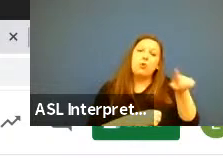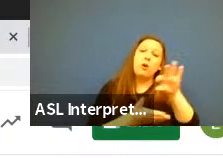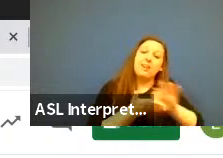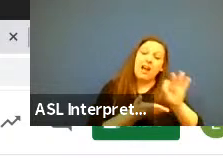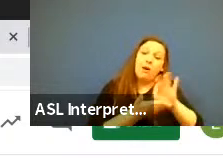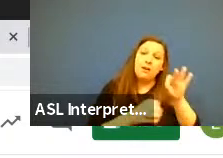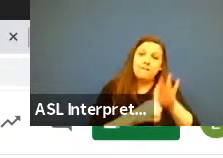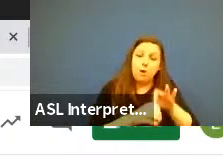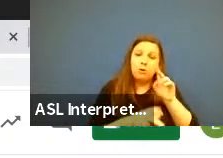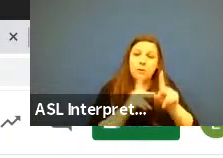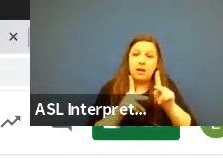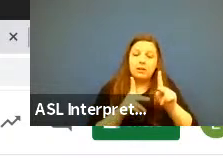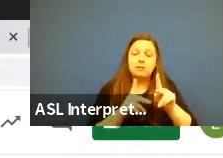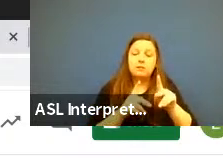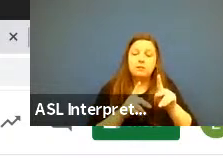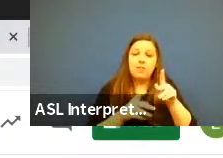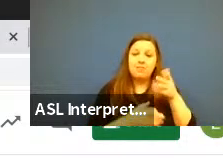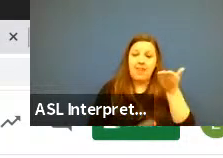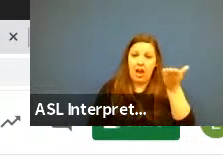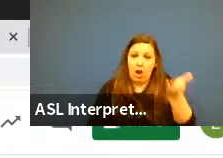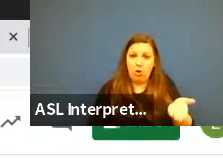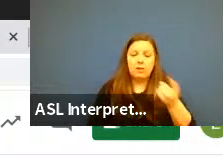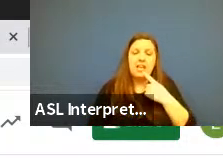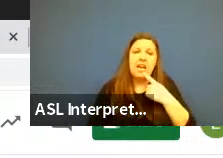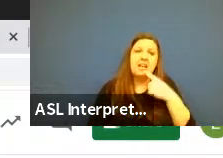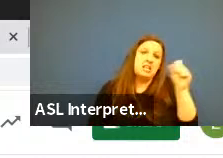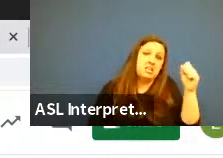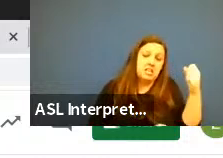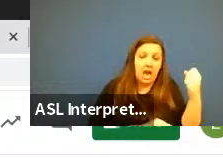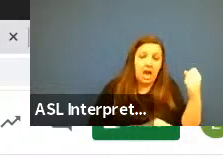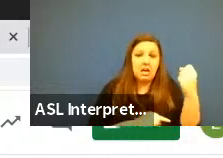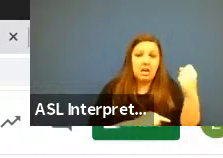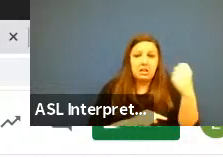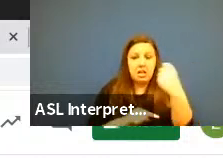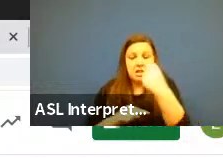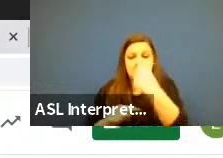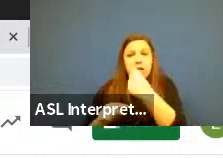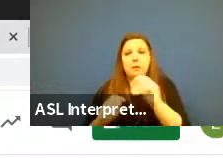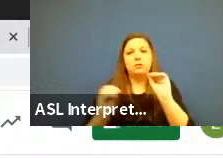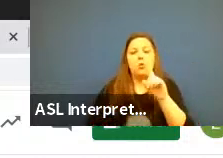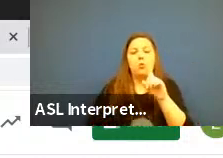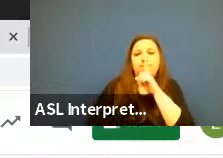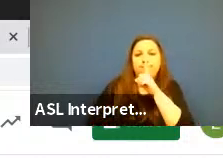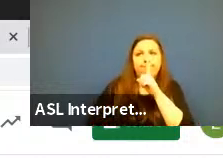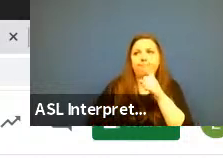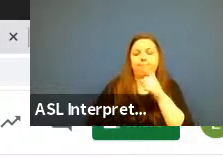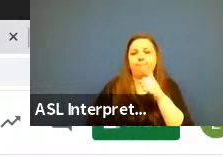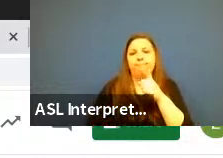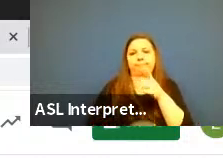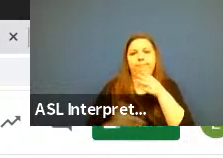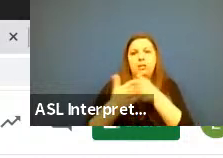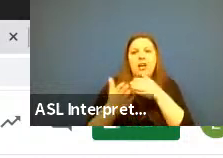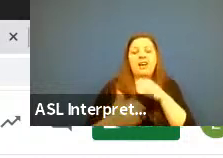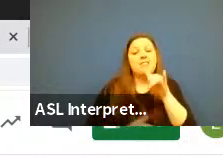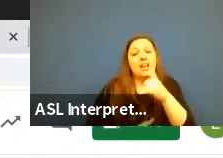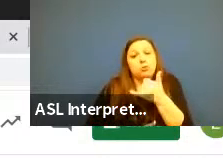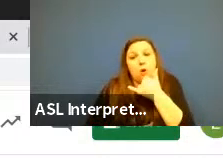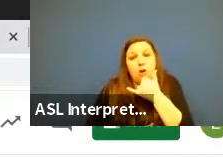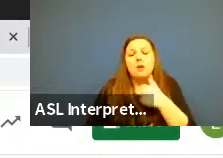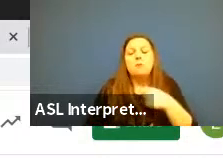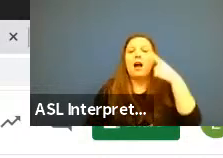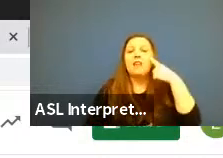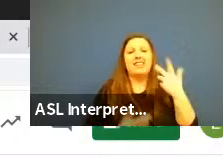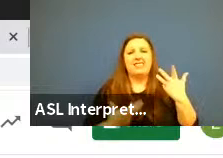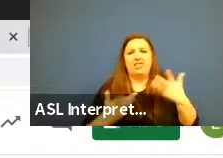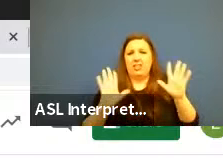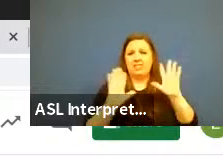were present and saying, yeah, that's probably a yes vote because nobody said anything, I think that's wrong too. I think that it's just a committee meeting and it